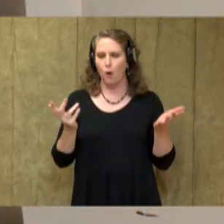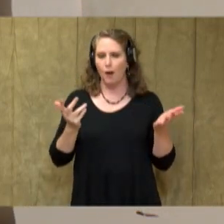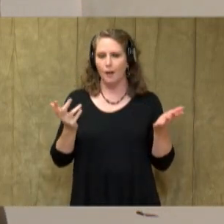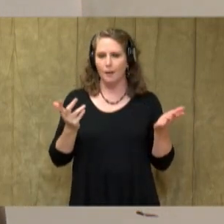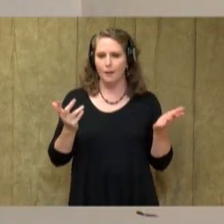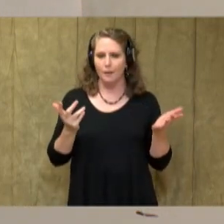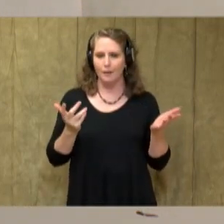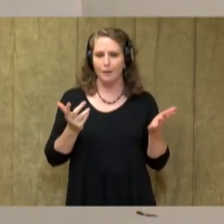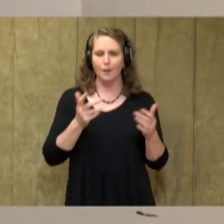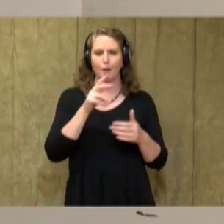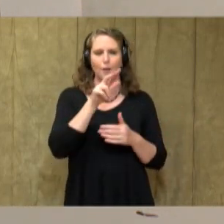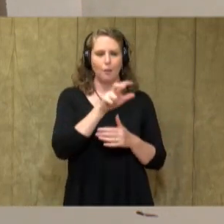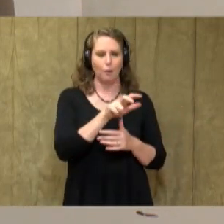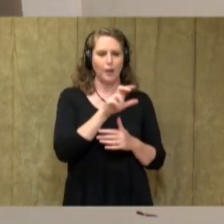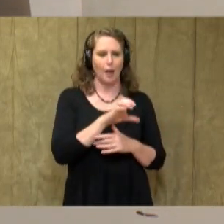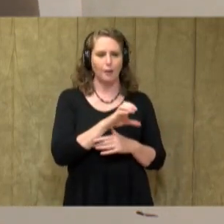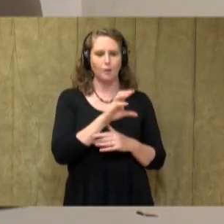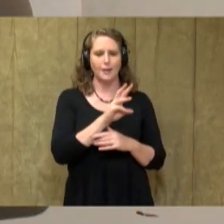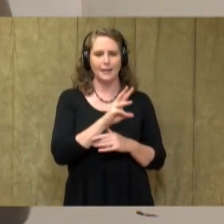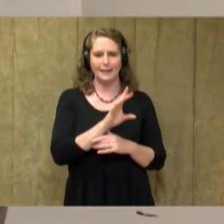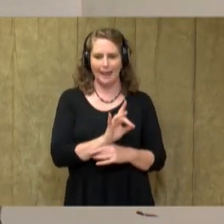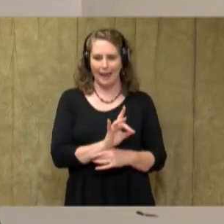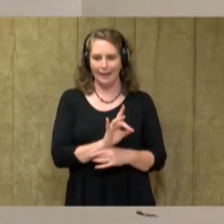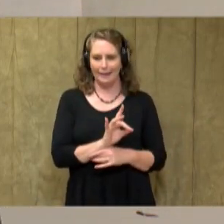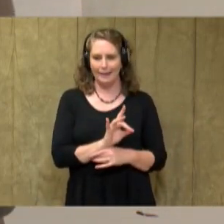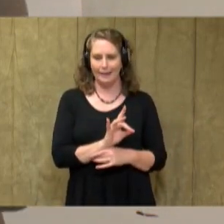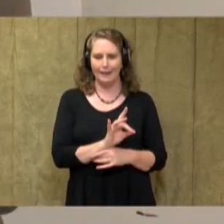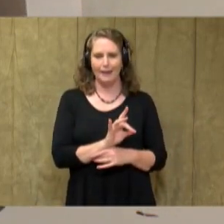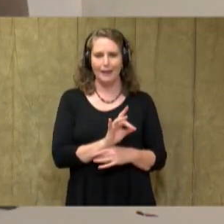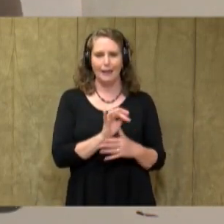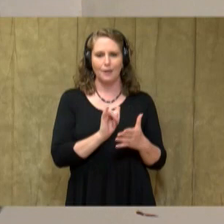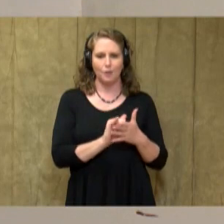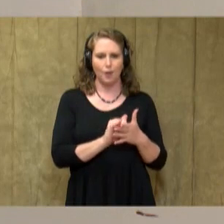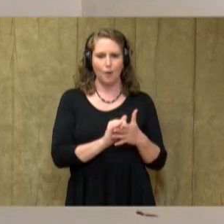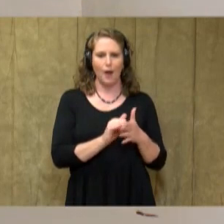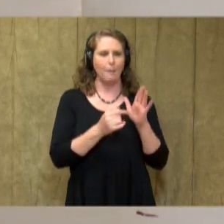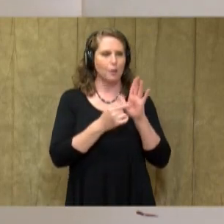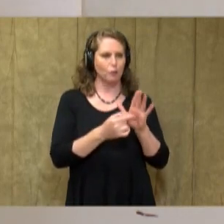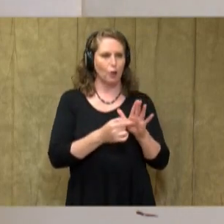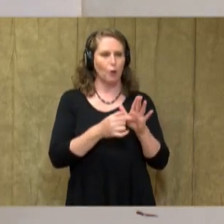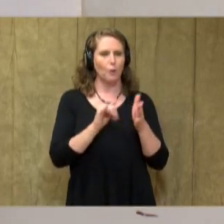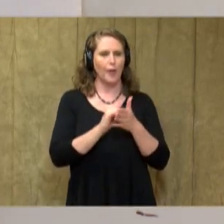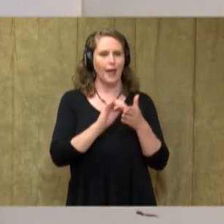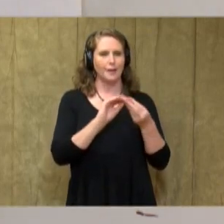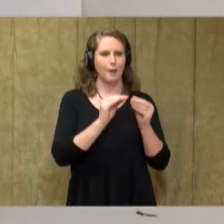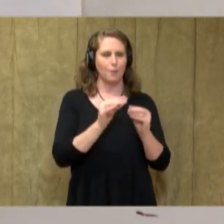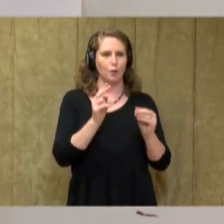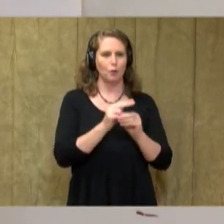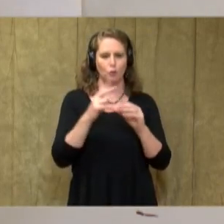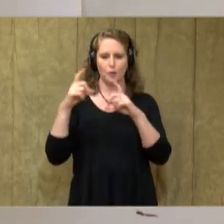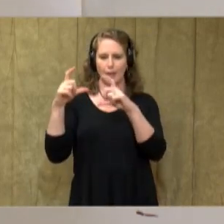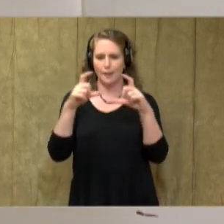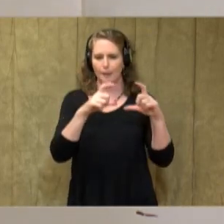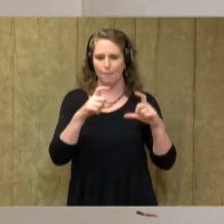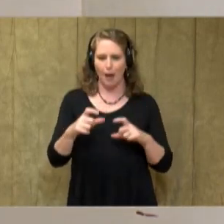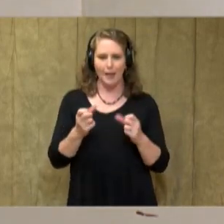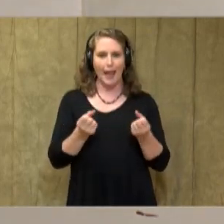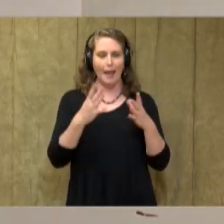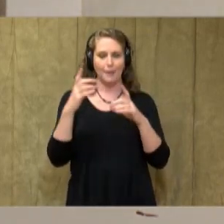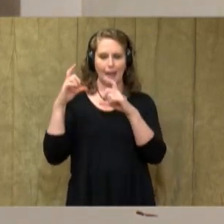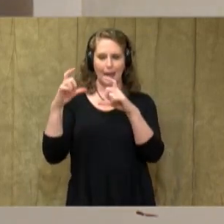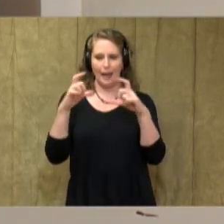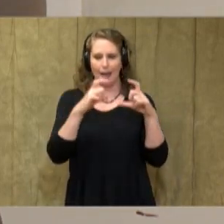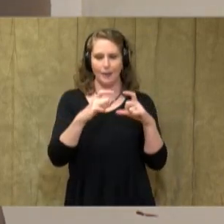bigger number is 368. So I want to build that number, 368. So how many hundreds will I need? Remember,